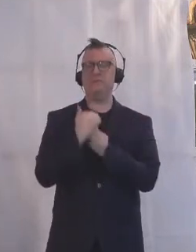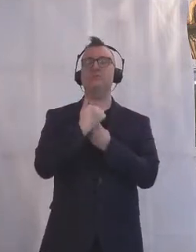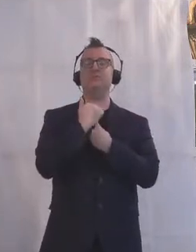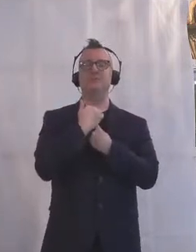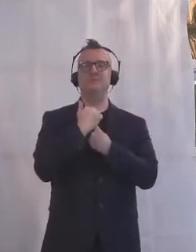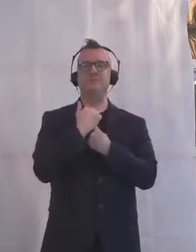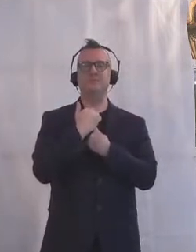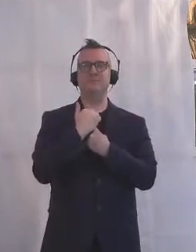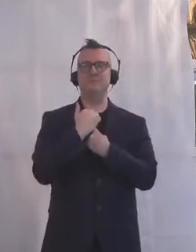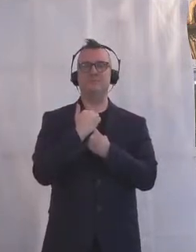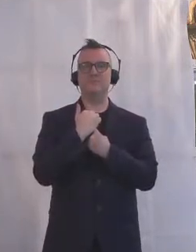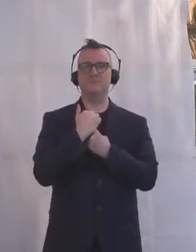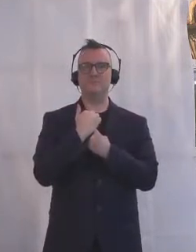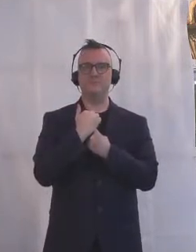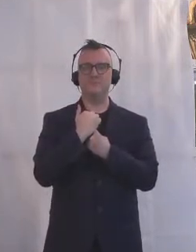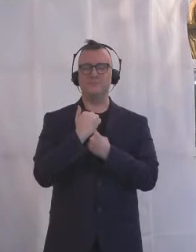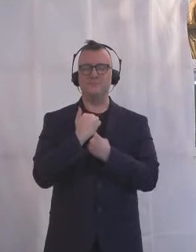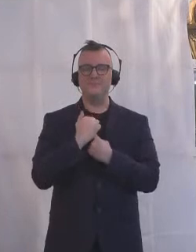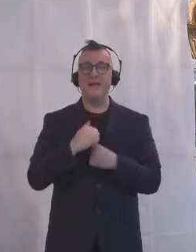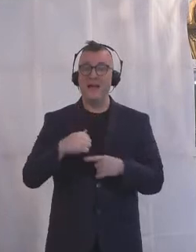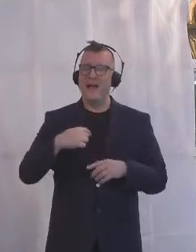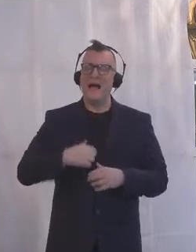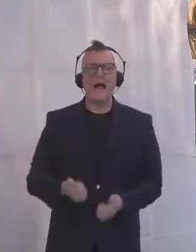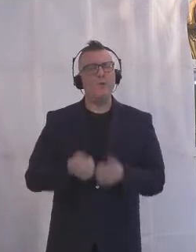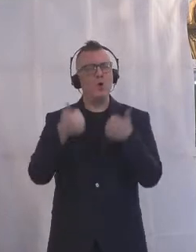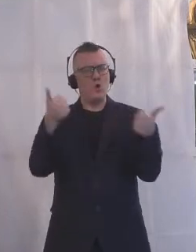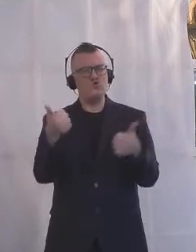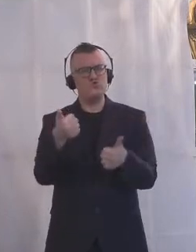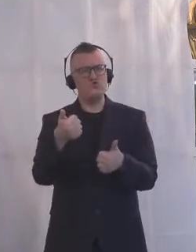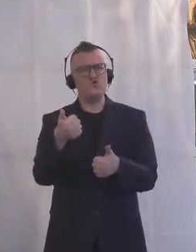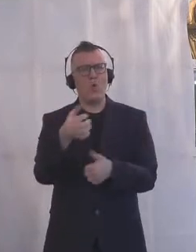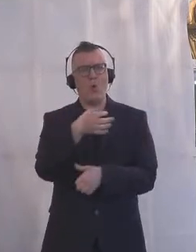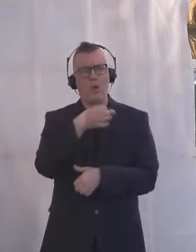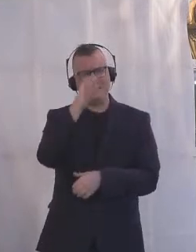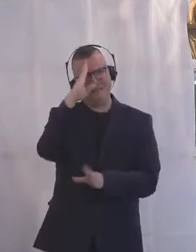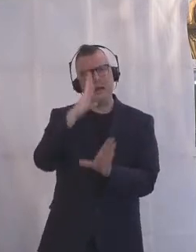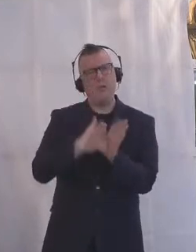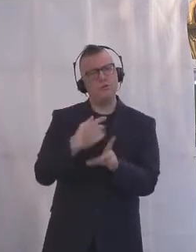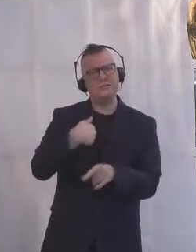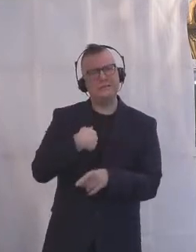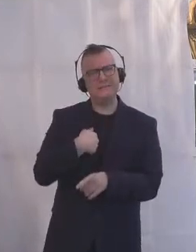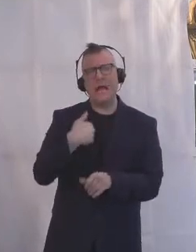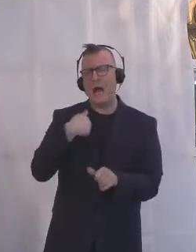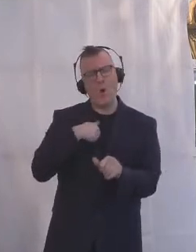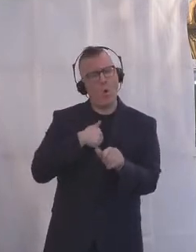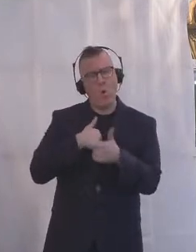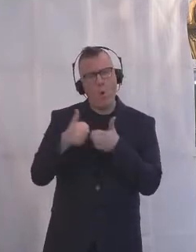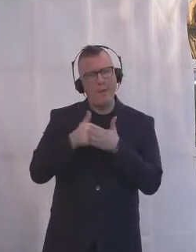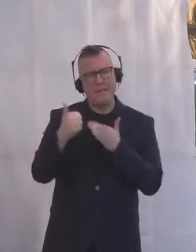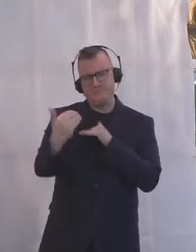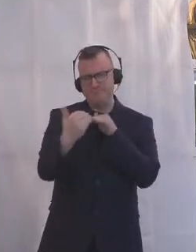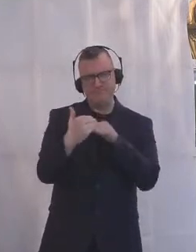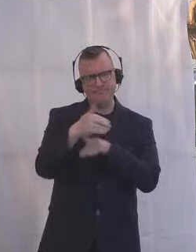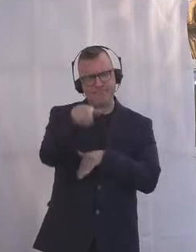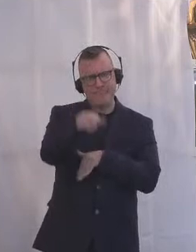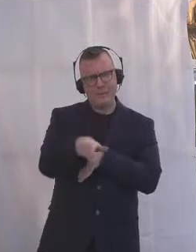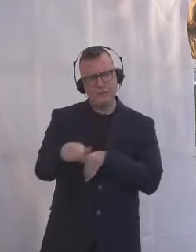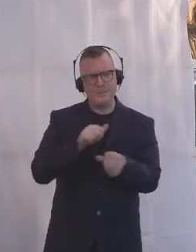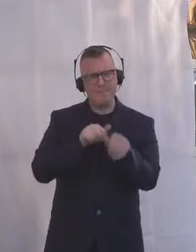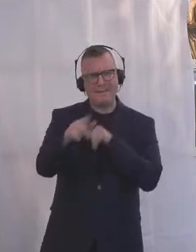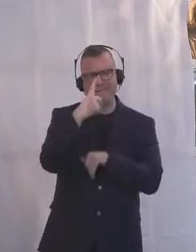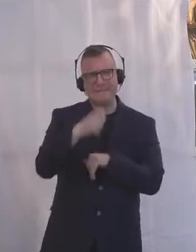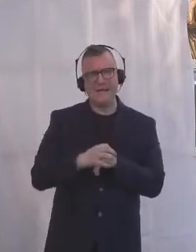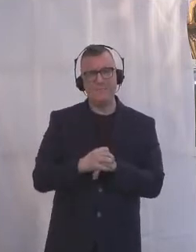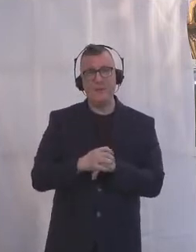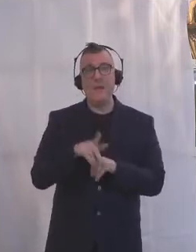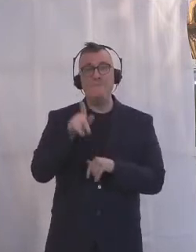So, you know, I really think I am a good clinician. I do my very best by my patients, and it comes from a place of being